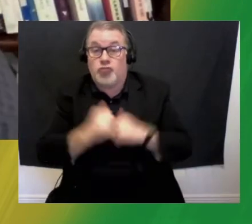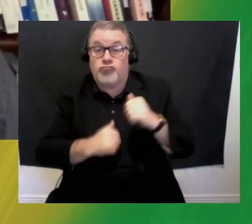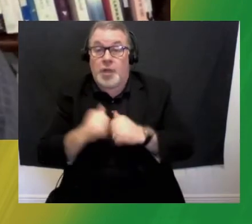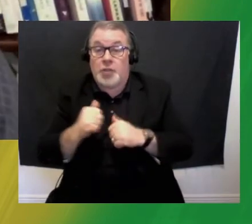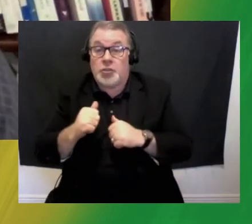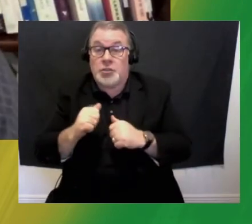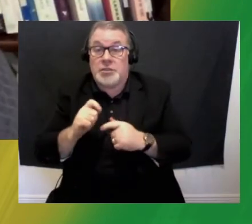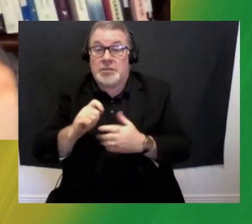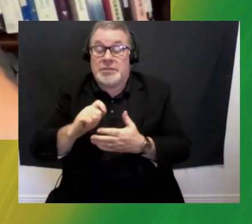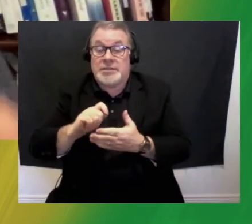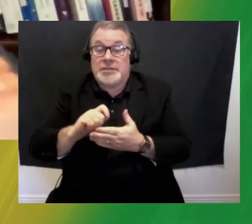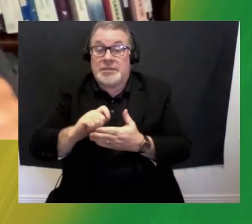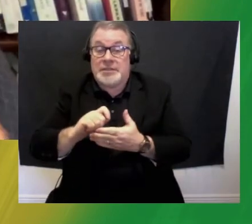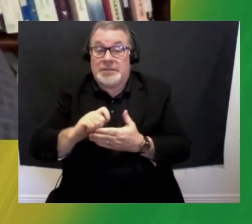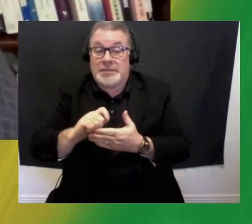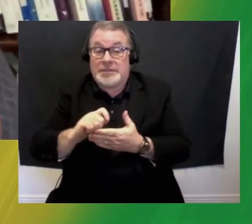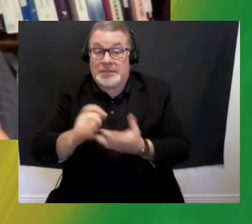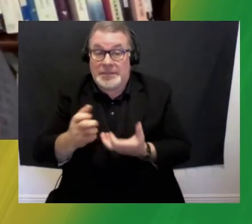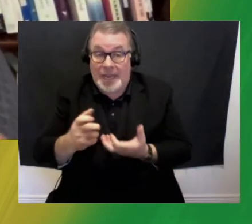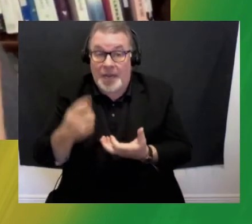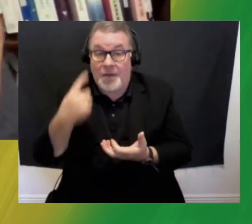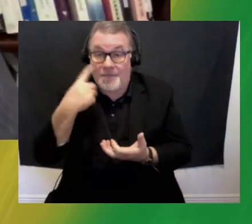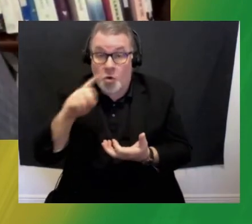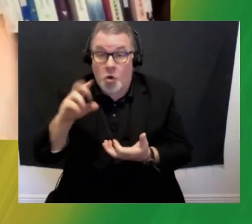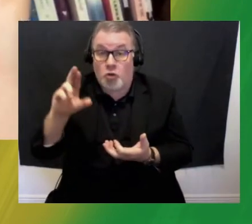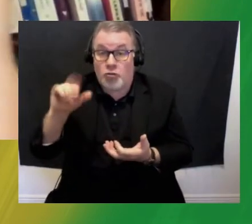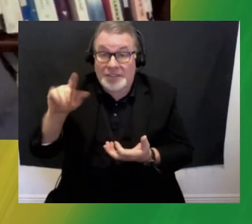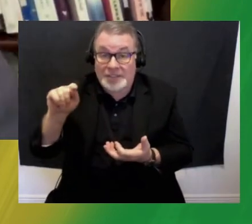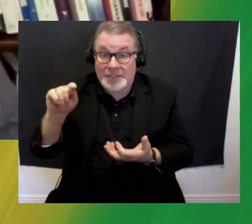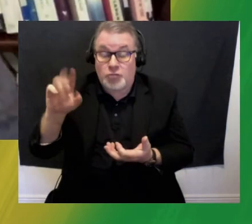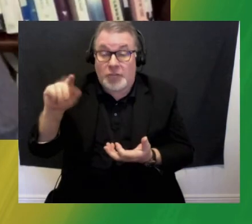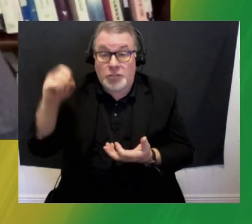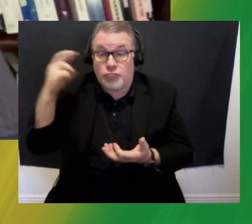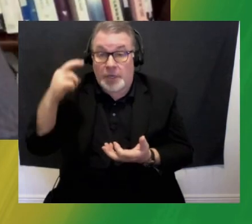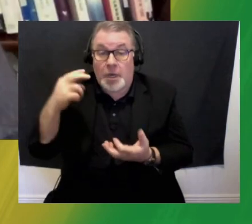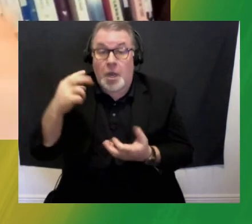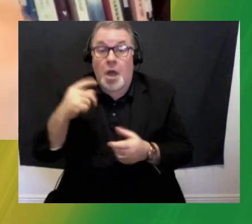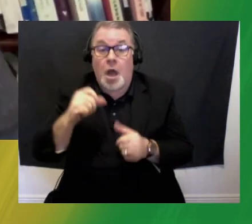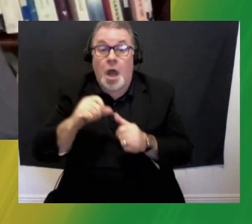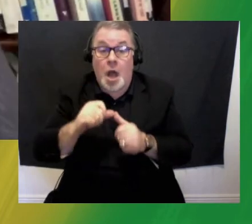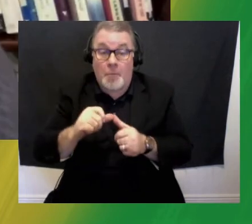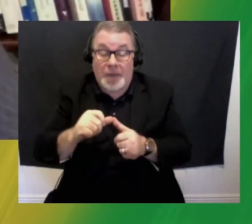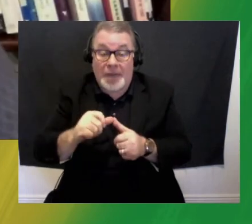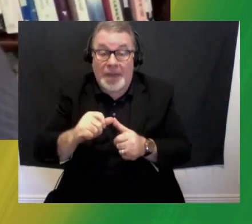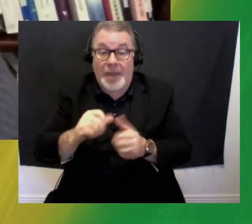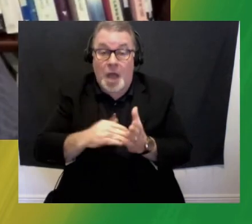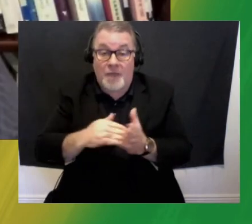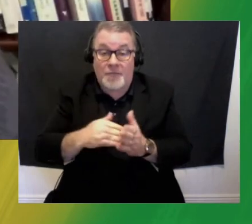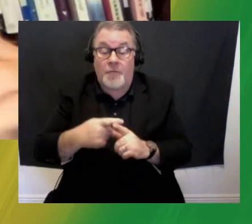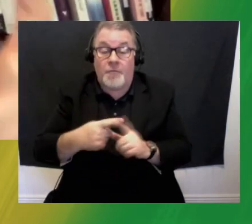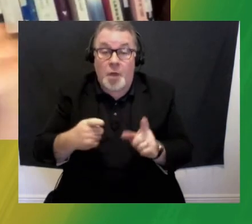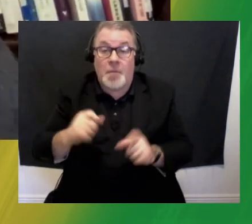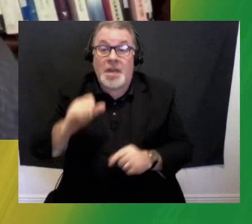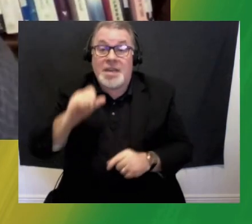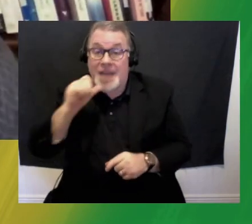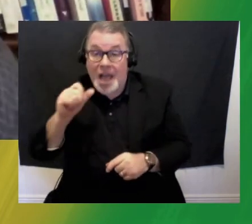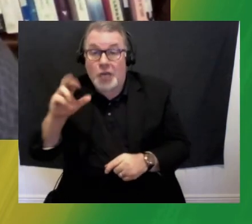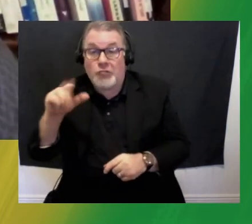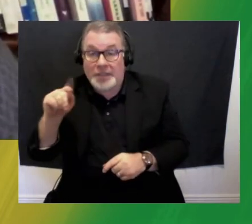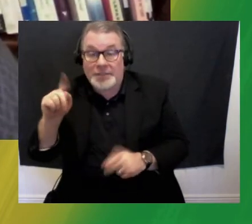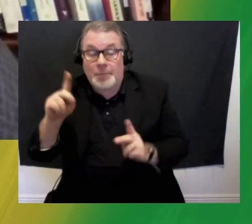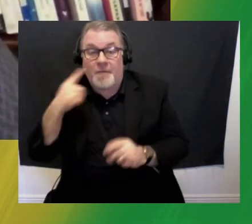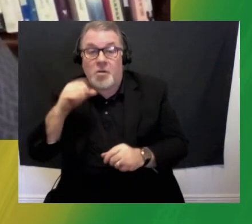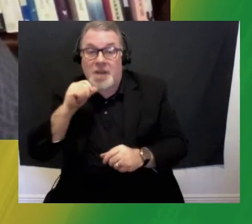by racists for racist reasons are often maintained by non-racists for non-racist reasons. And he was talking